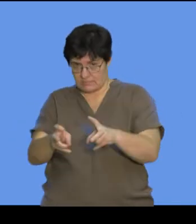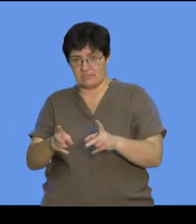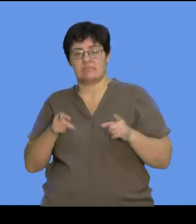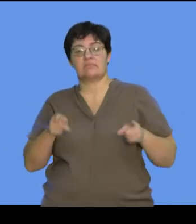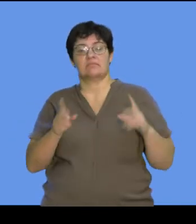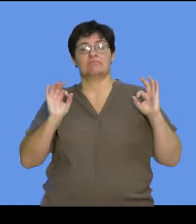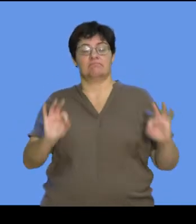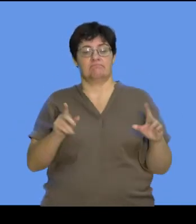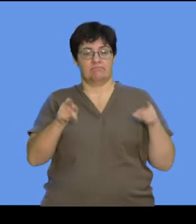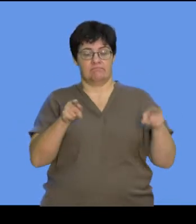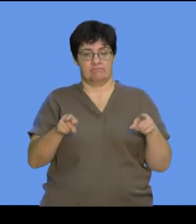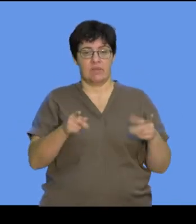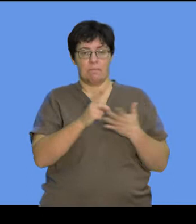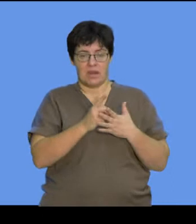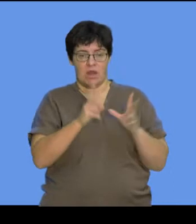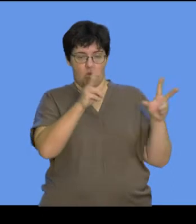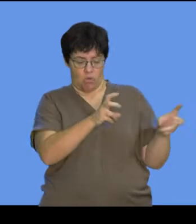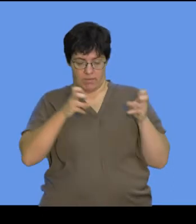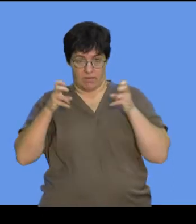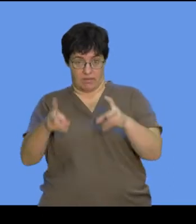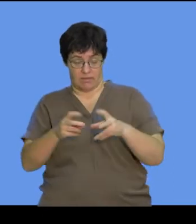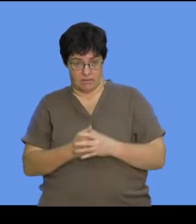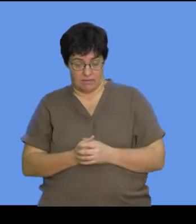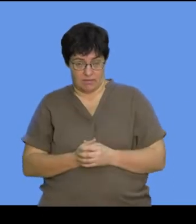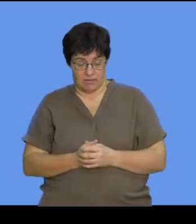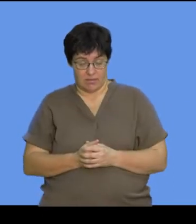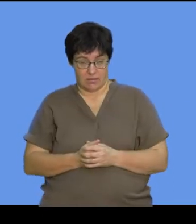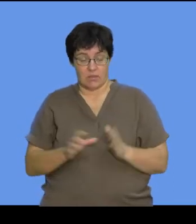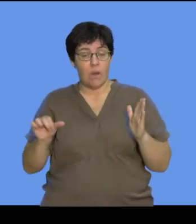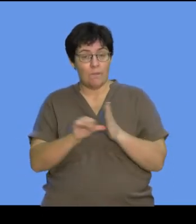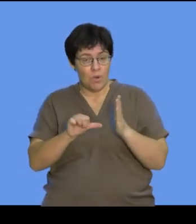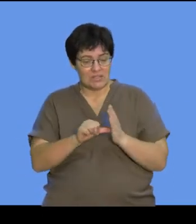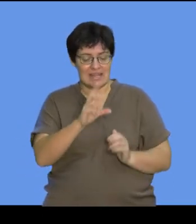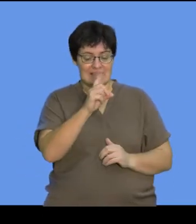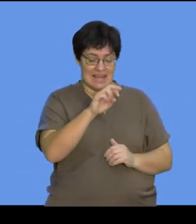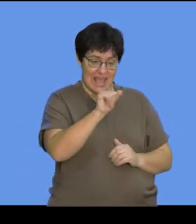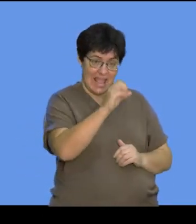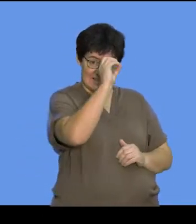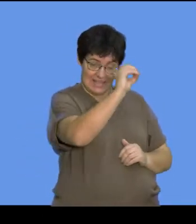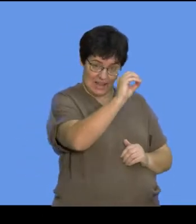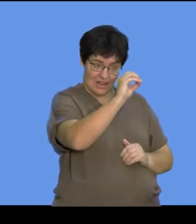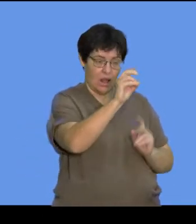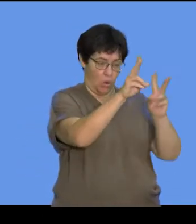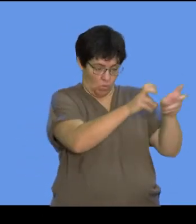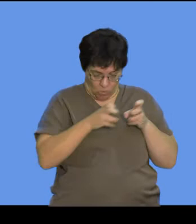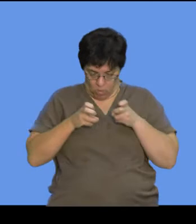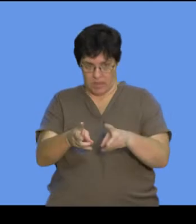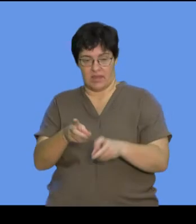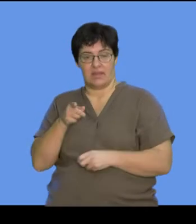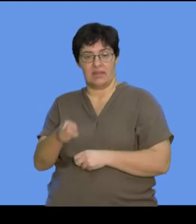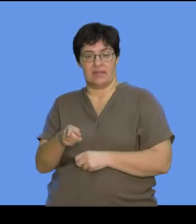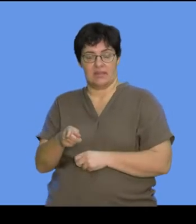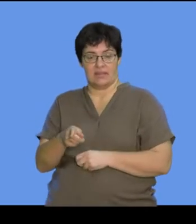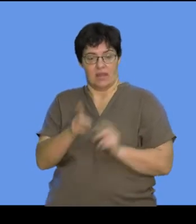another word for replicate is copy. So it's important that the DNA of a cell has to be copied or